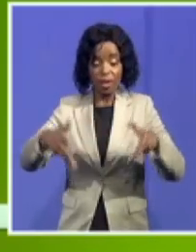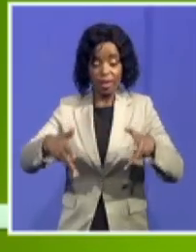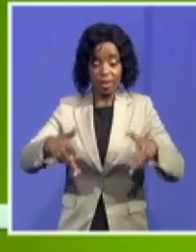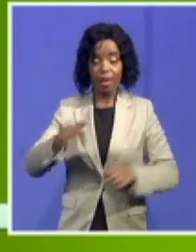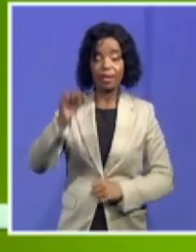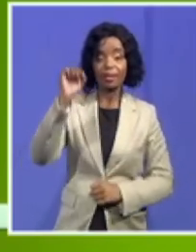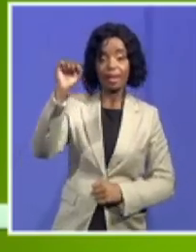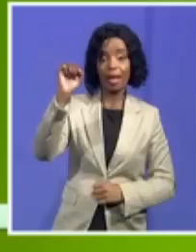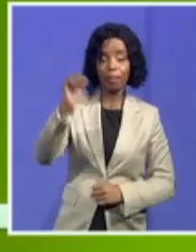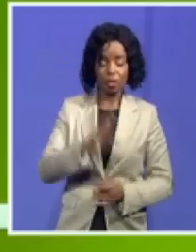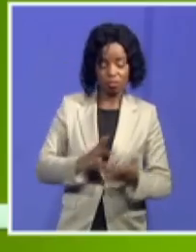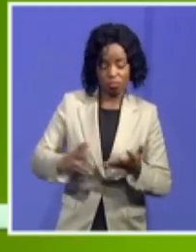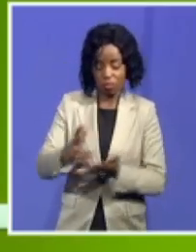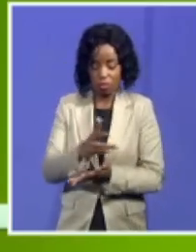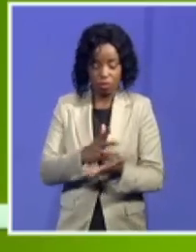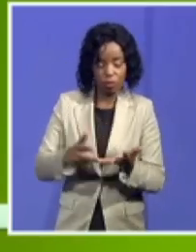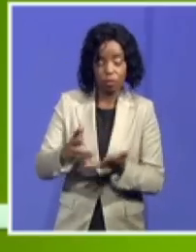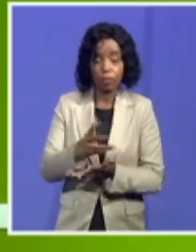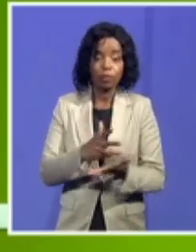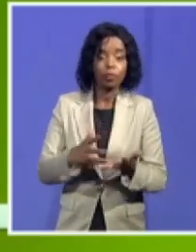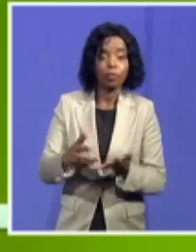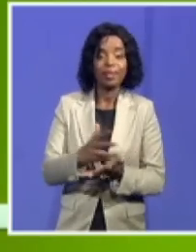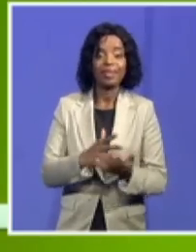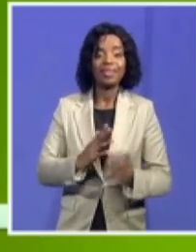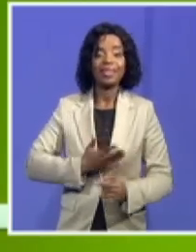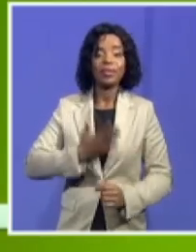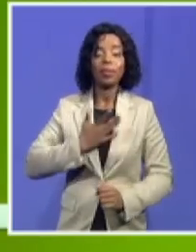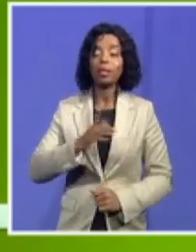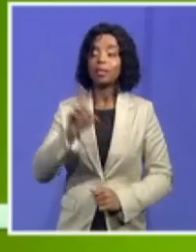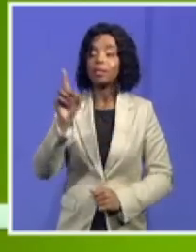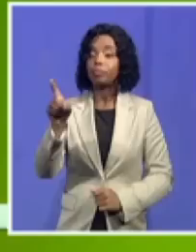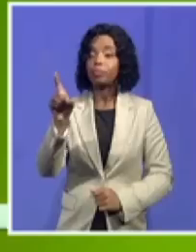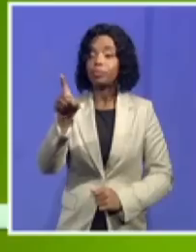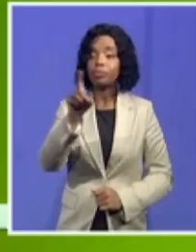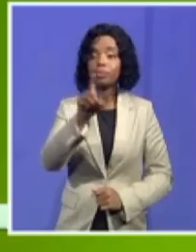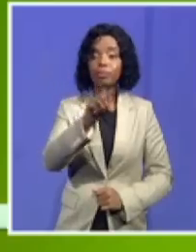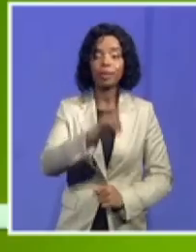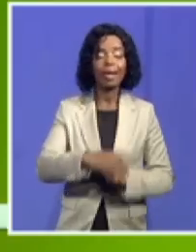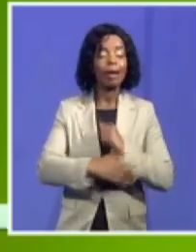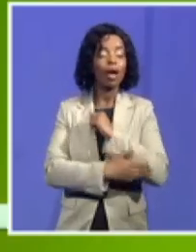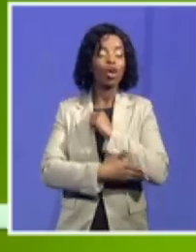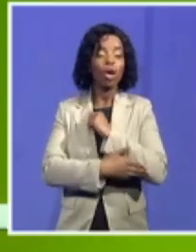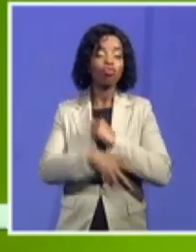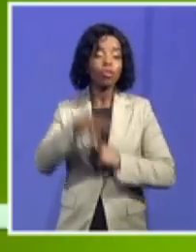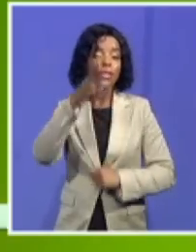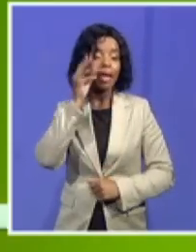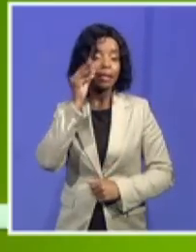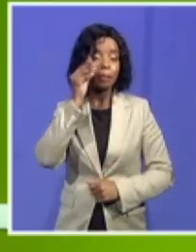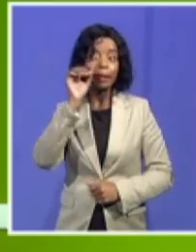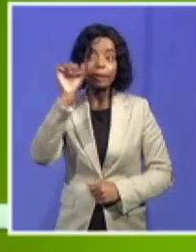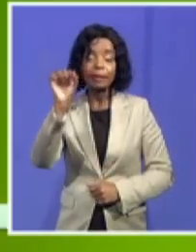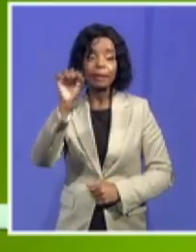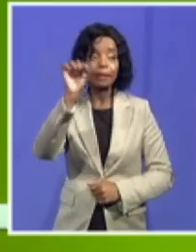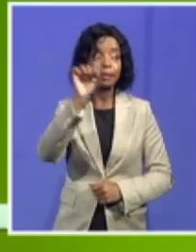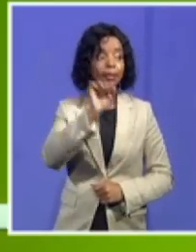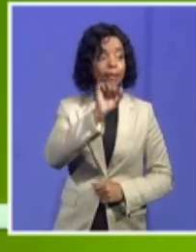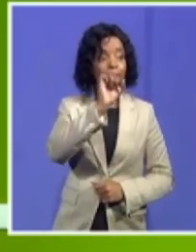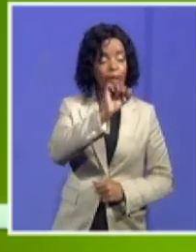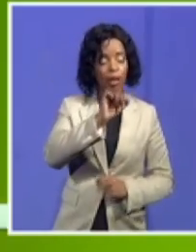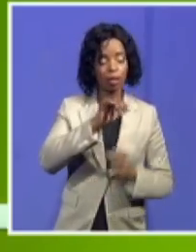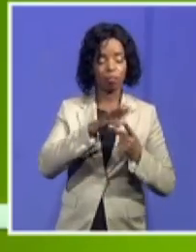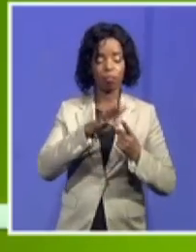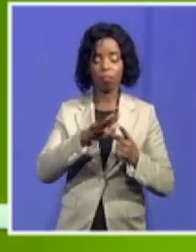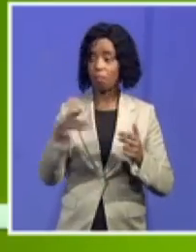drawing on the experiences of other countries. Working together with the industry and other stakeholders, we